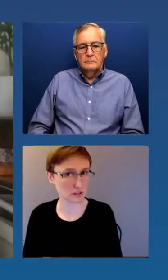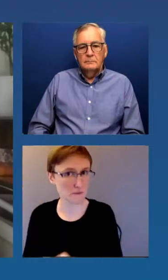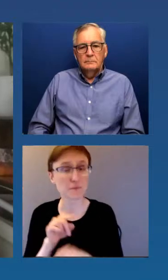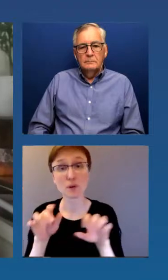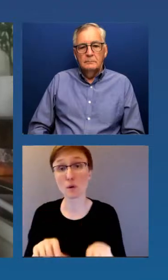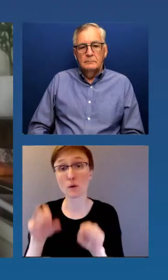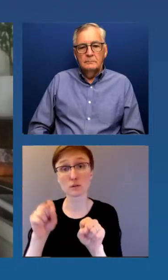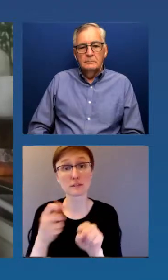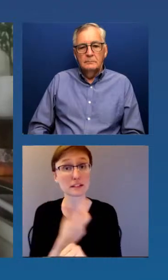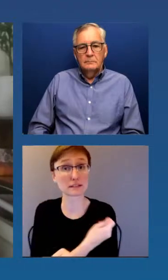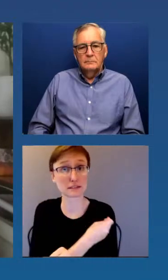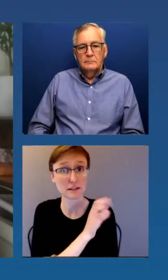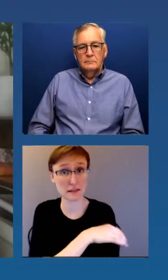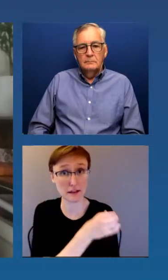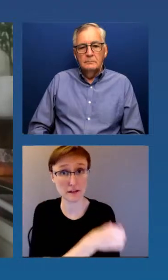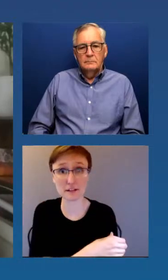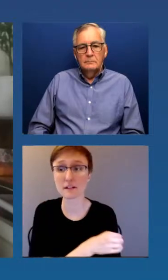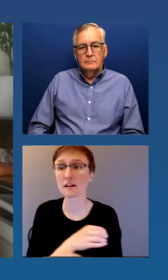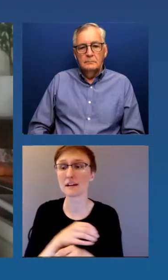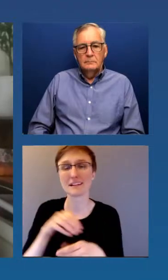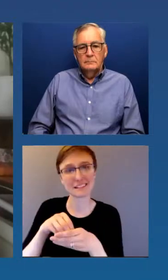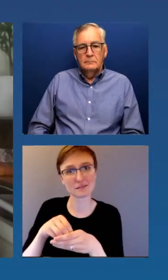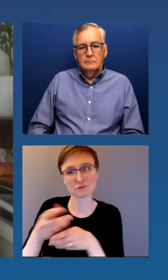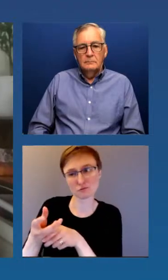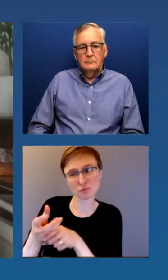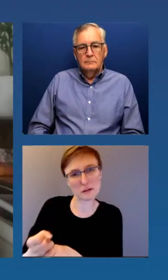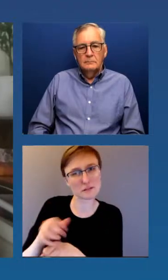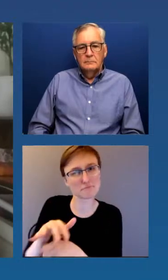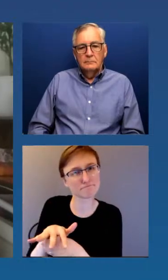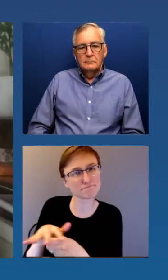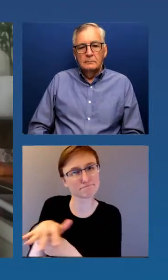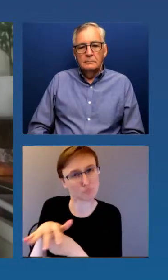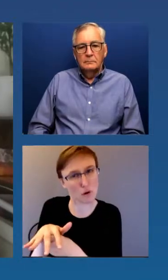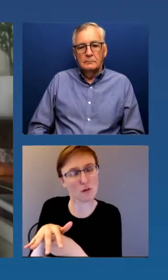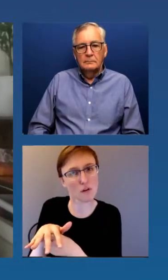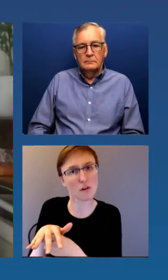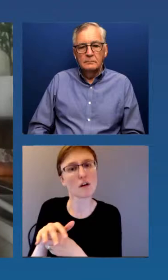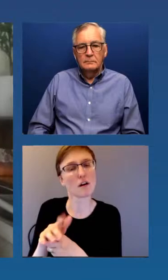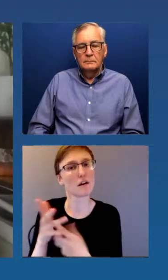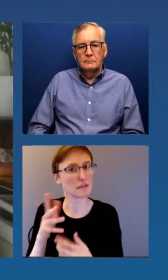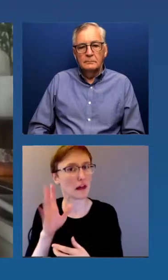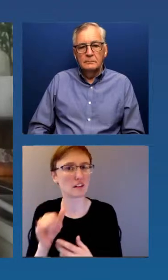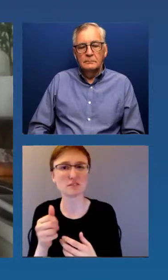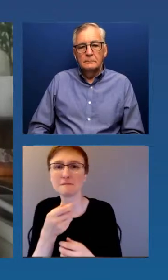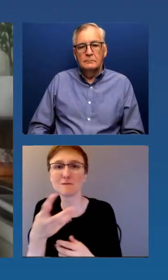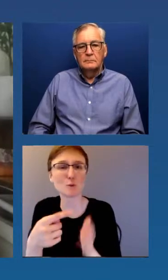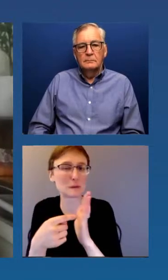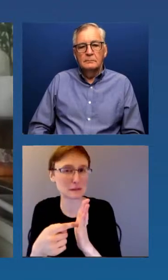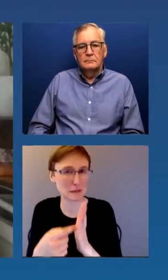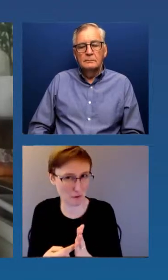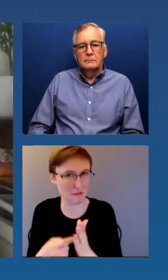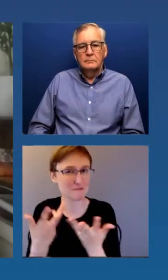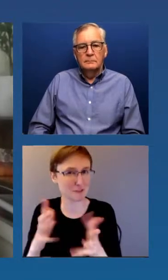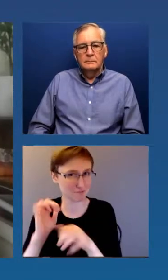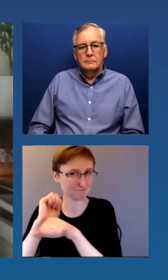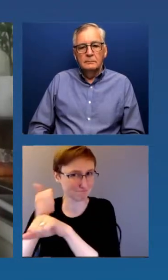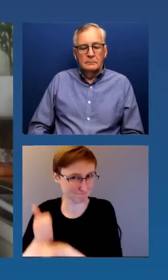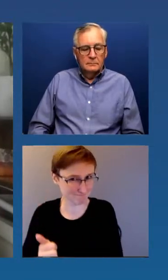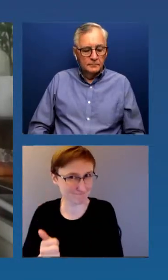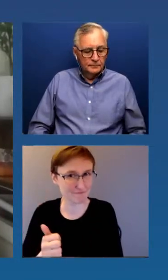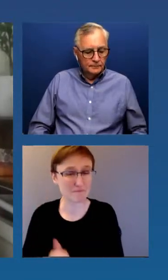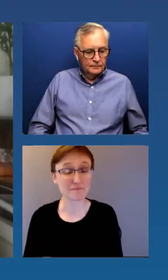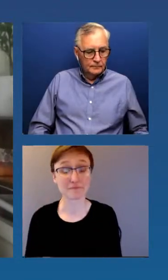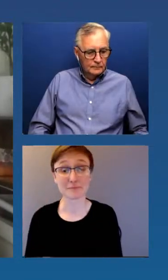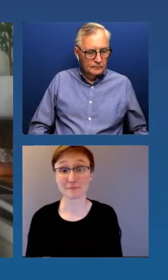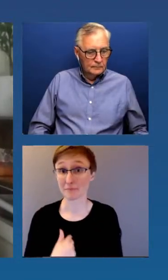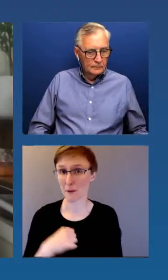community spaces were just some of the many vaccine mobilization initiatives implemented. I personally am particularly proud of